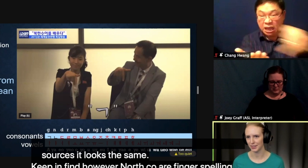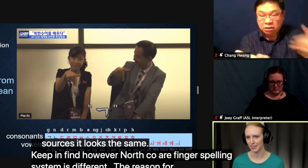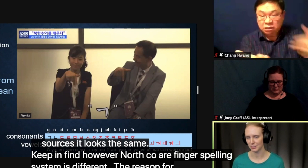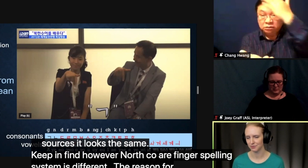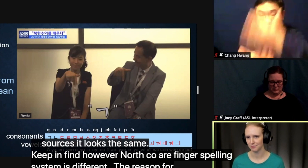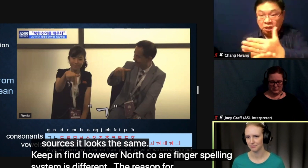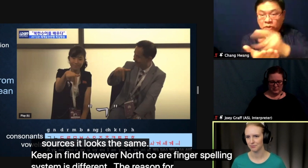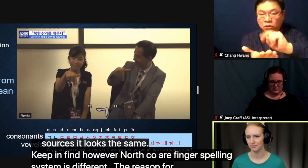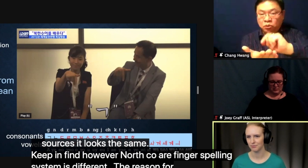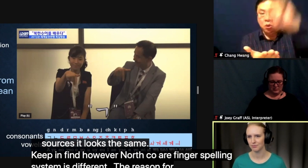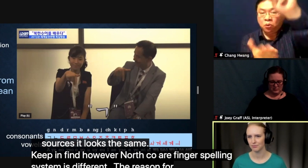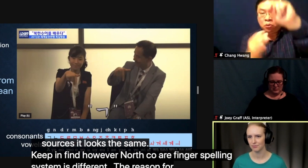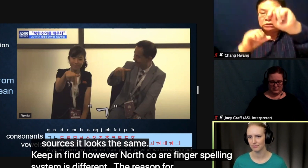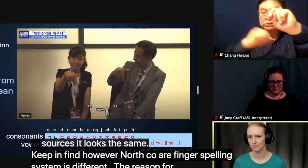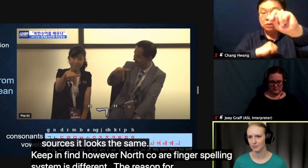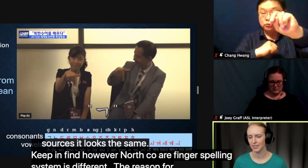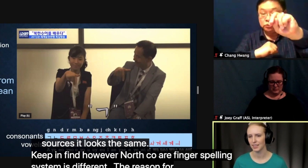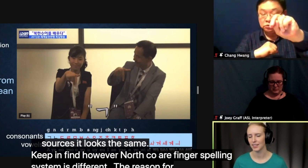that 38th parallel.